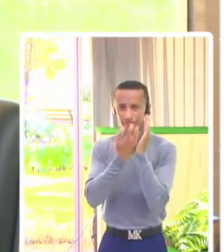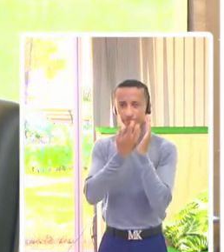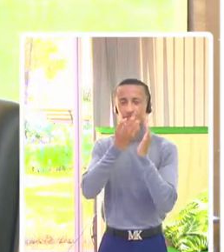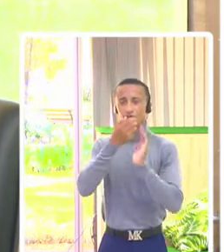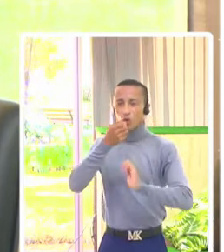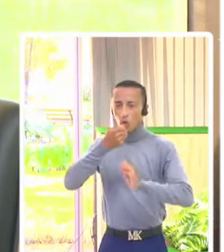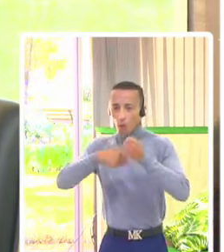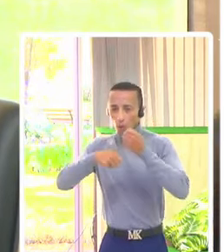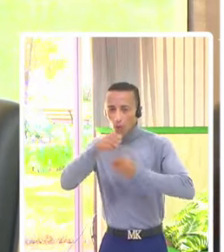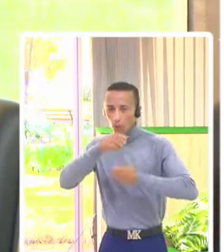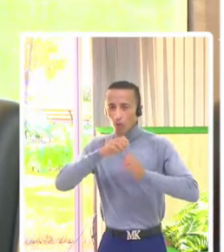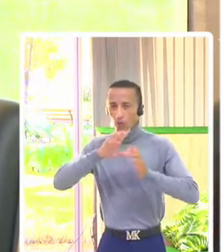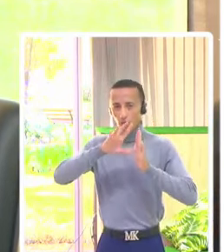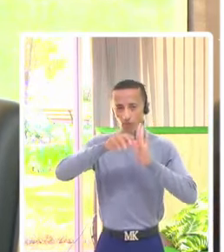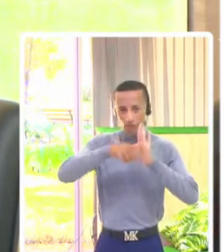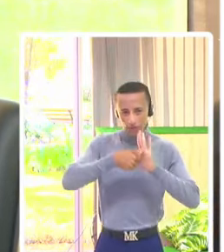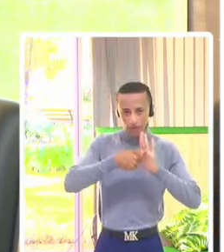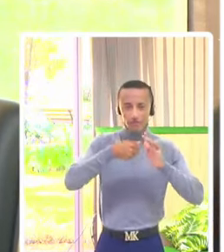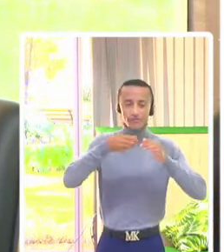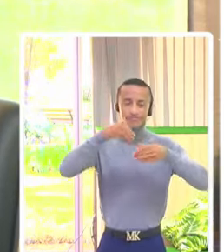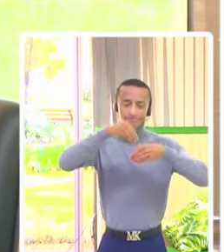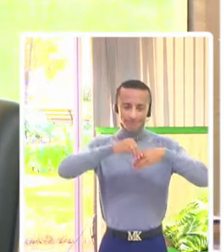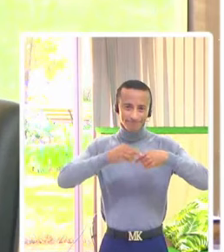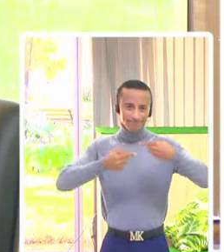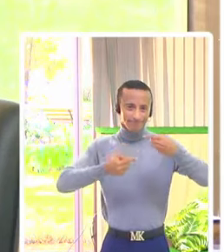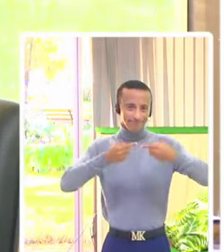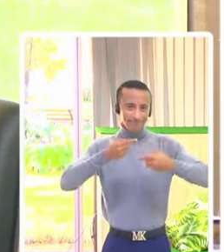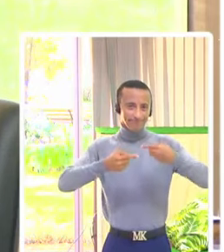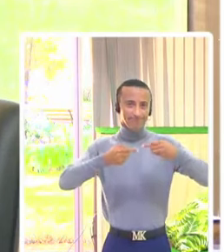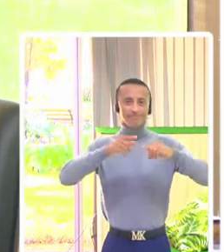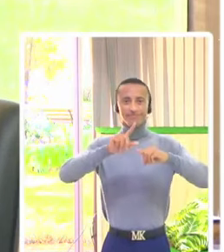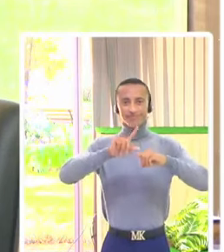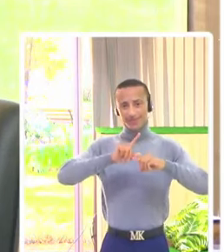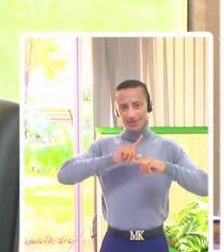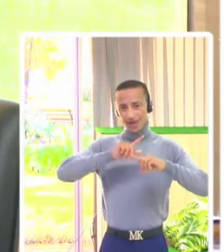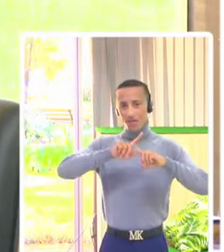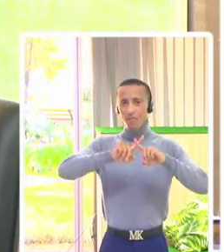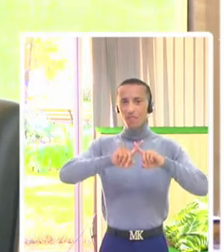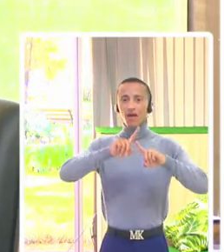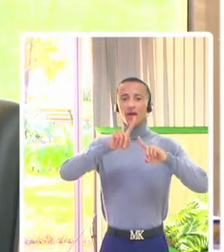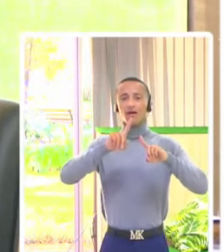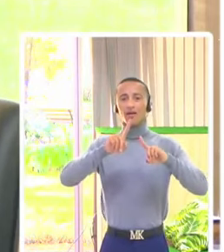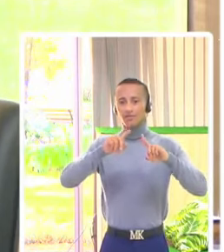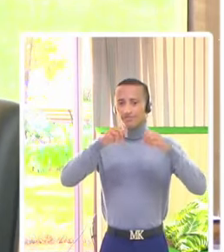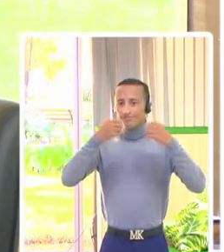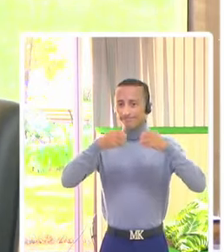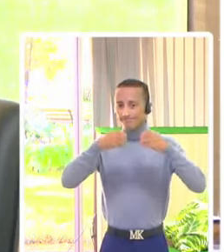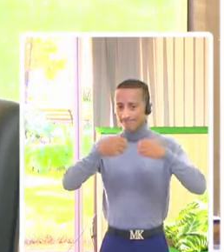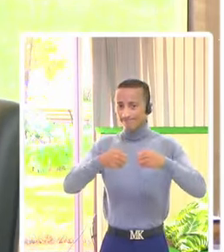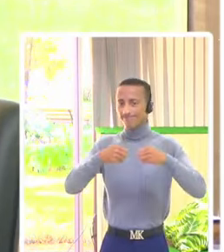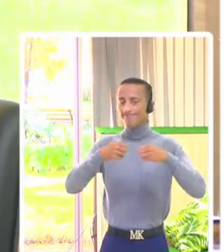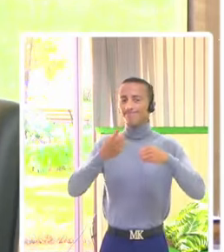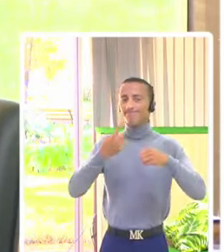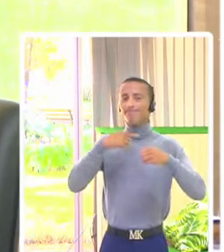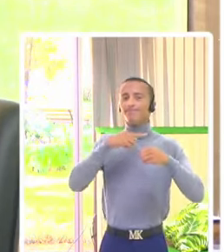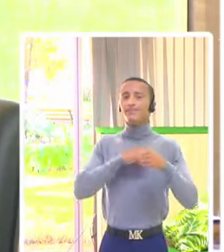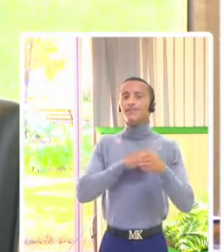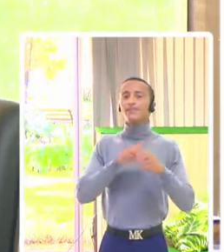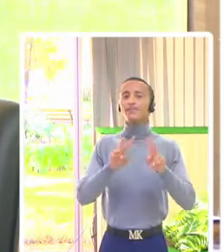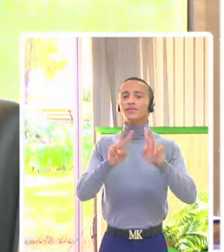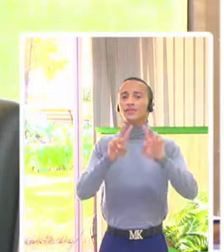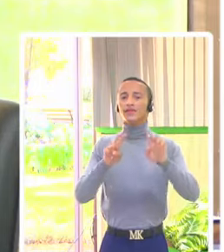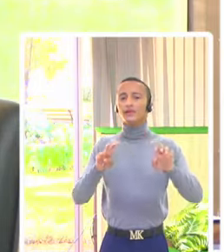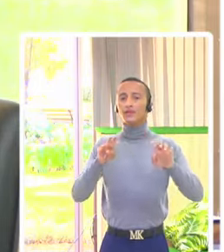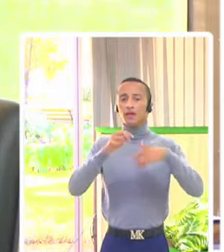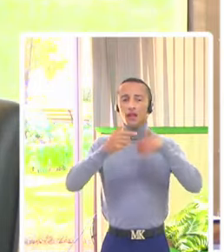politics, there's lack of capacity. So, for example, the top civil service in India is less than